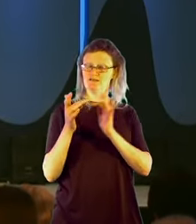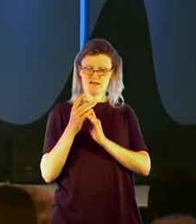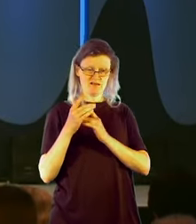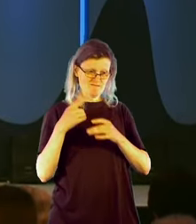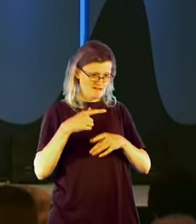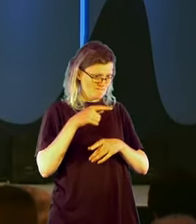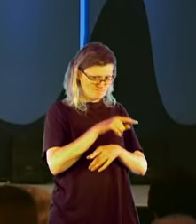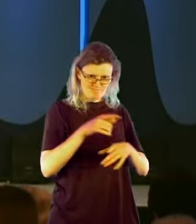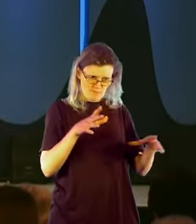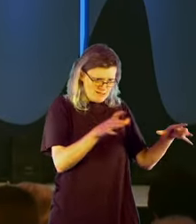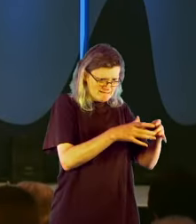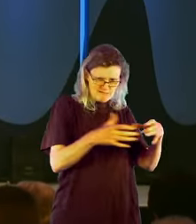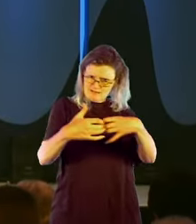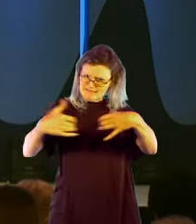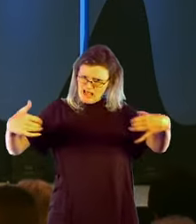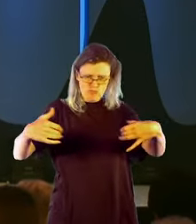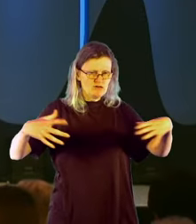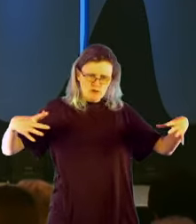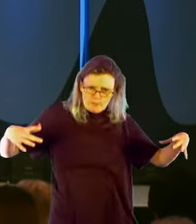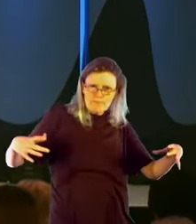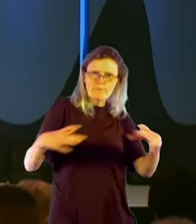humanity out of the two.